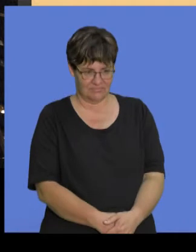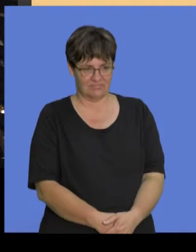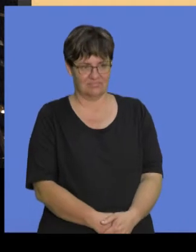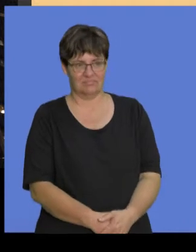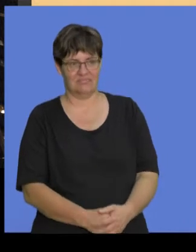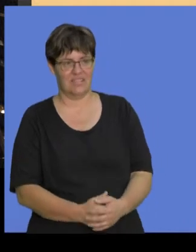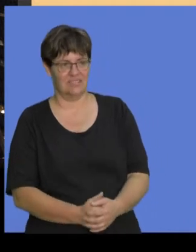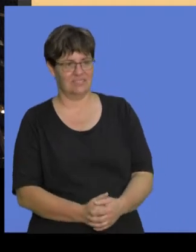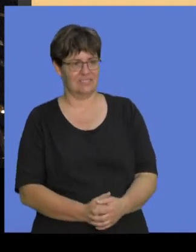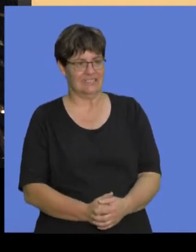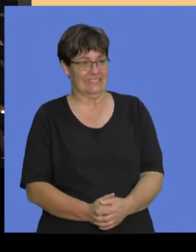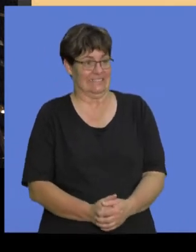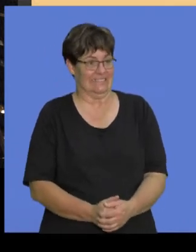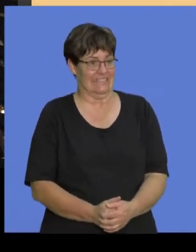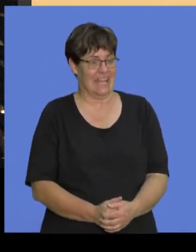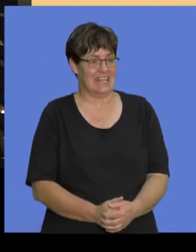Yeah.